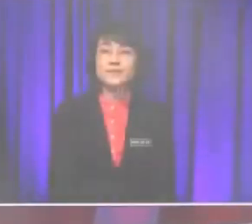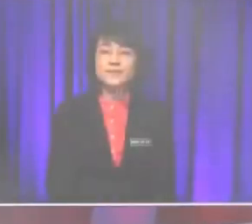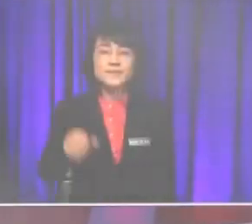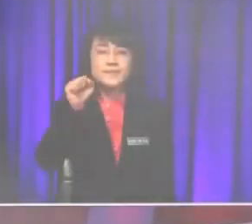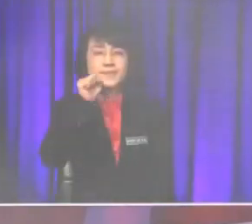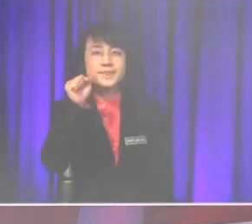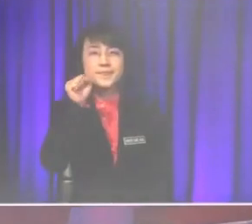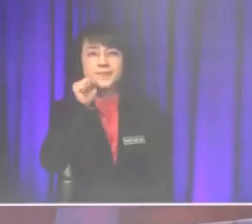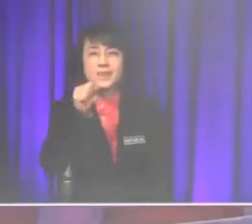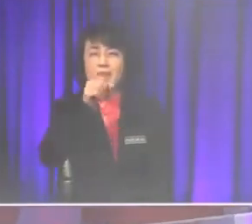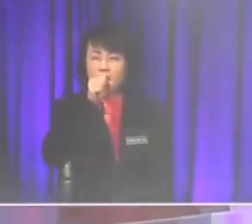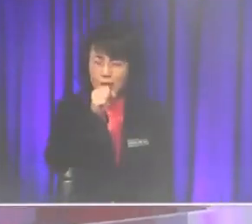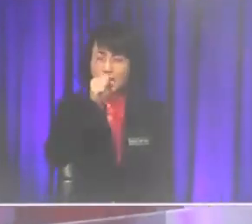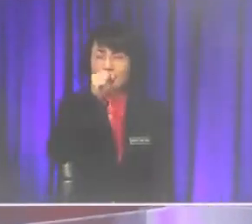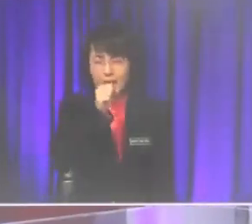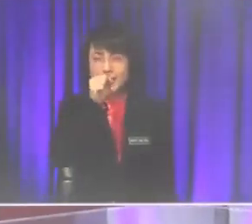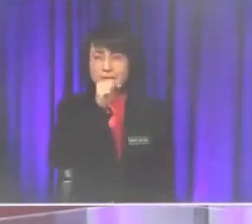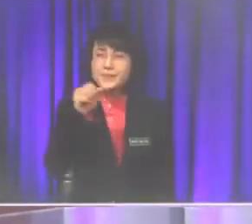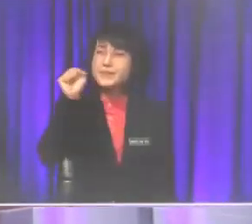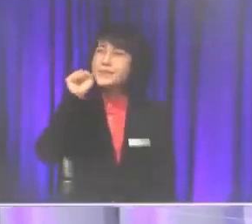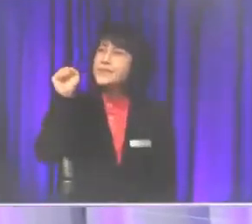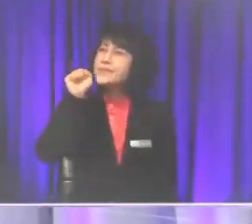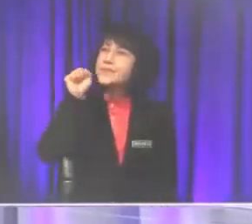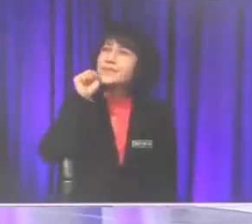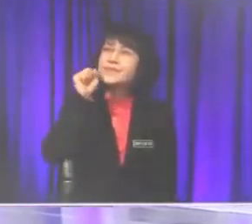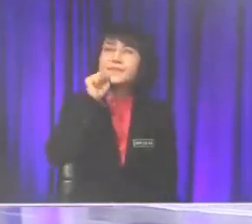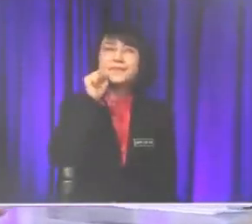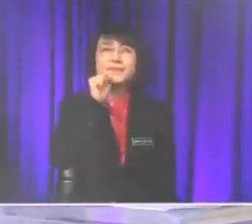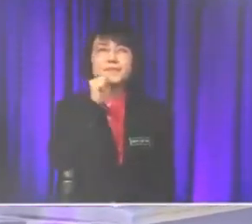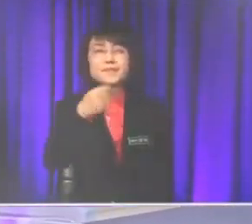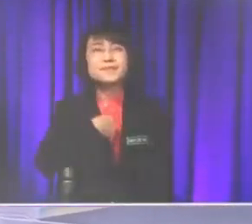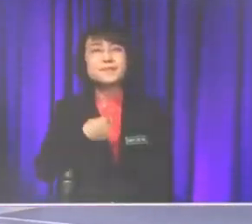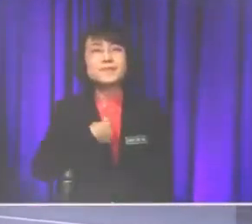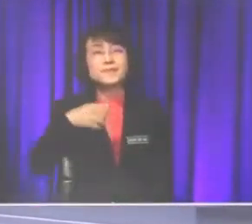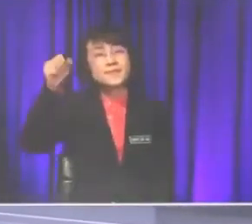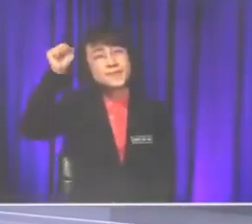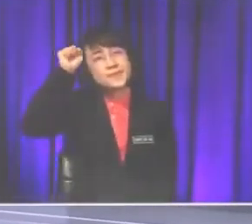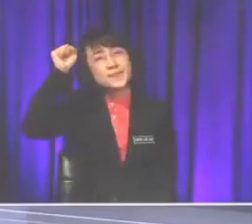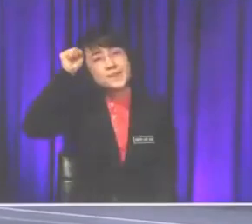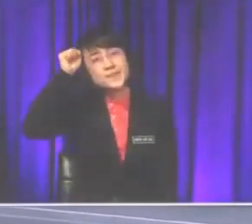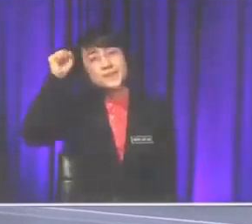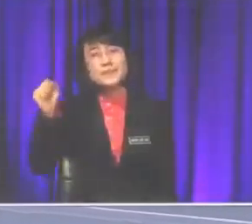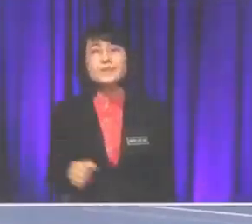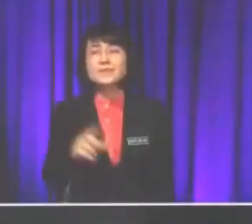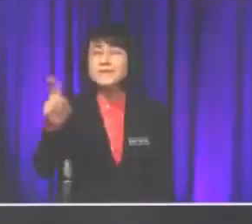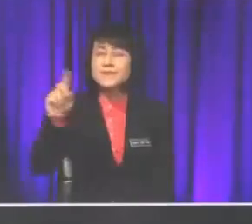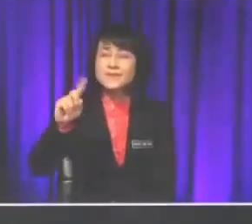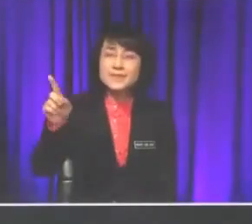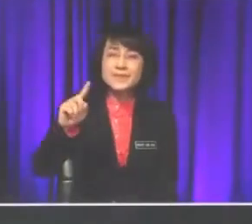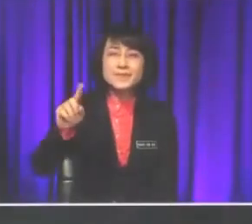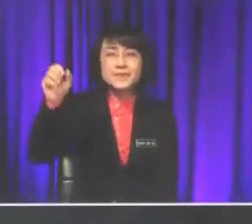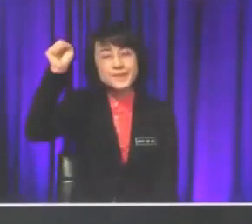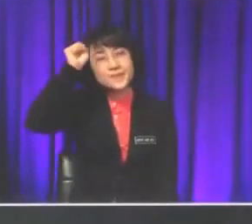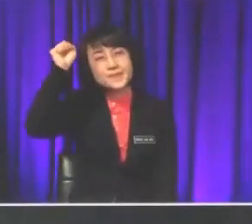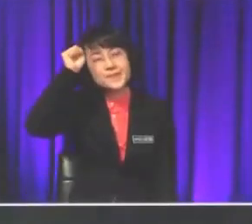Miss Sim. Yes, Miss yes. Sim. Who is calling me? It's me, Sean. Sean, where are you, Sean? I'm over here. Oh,